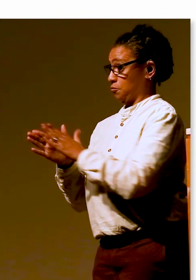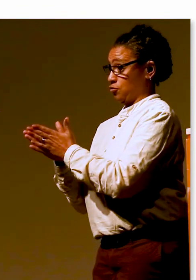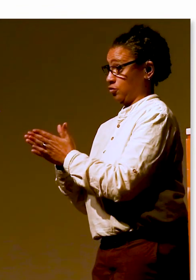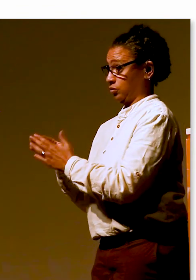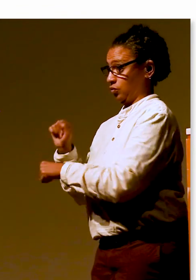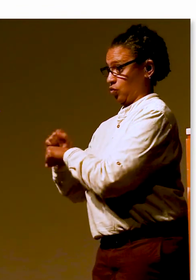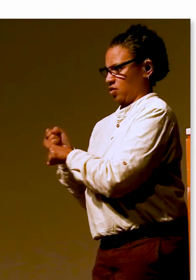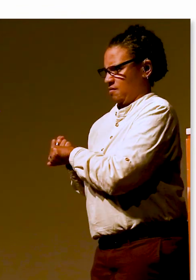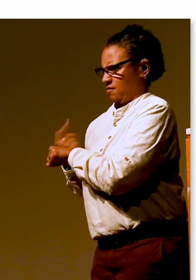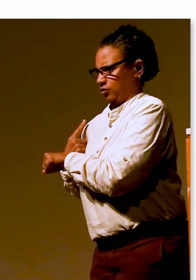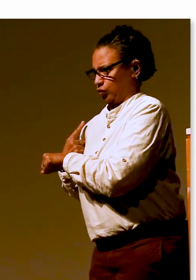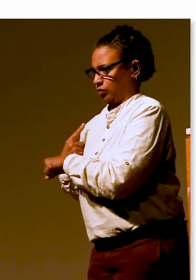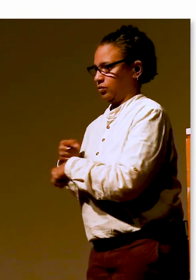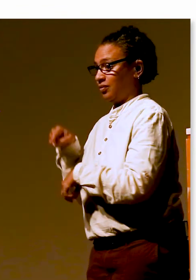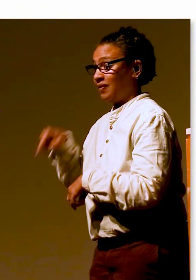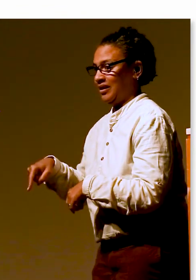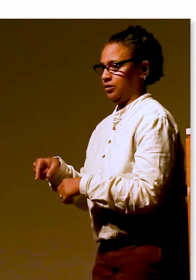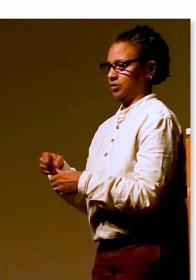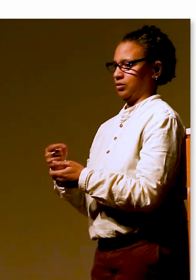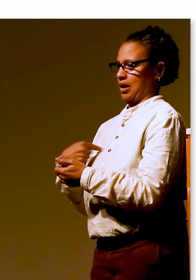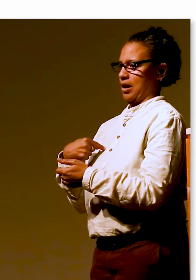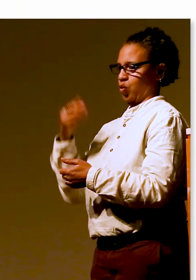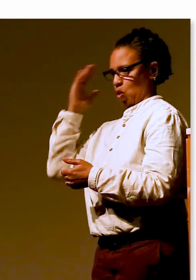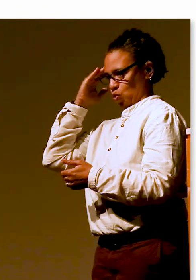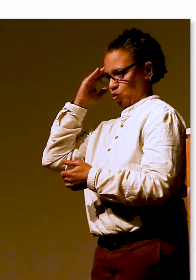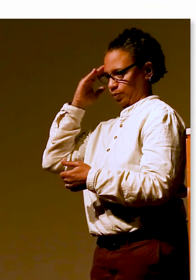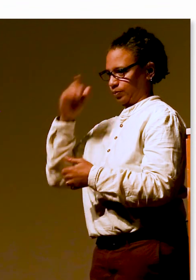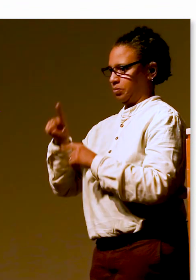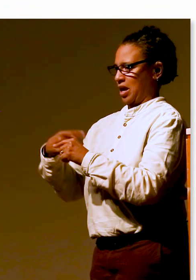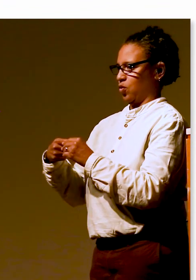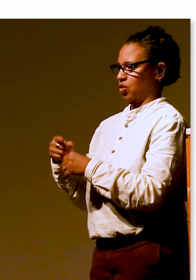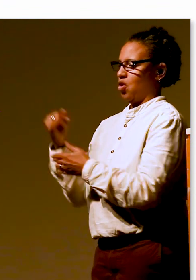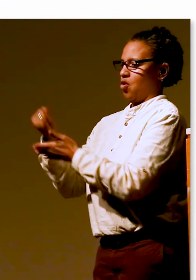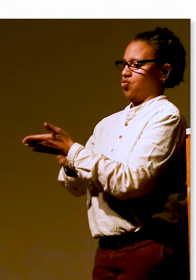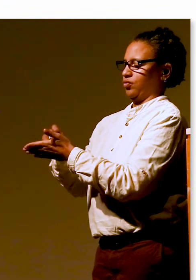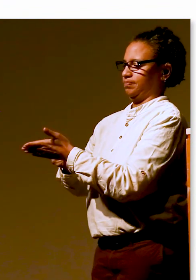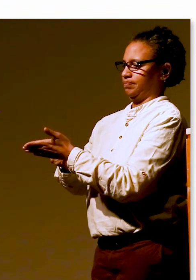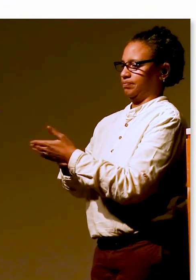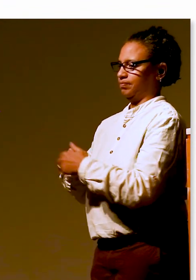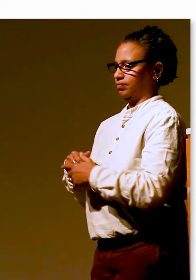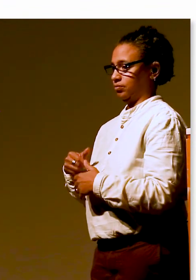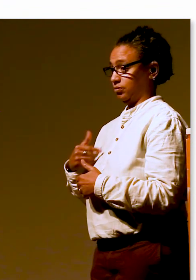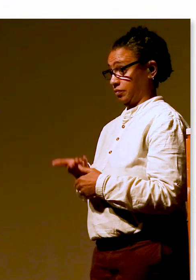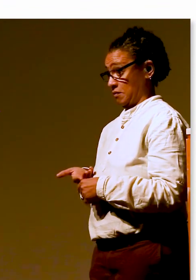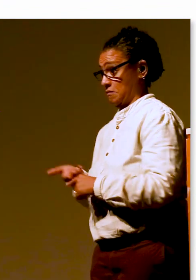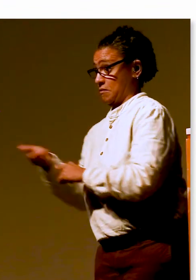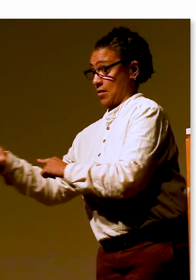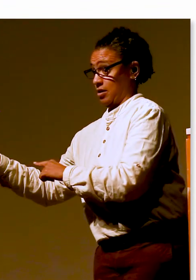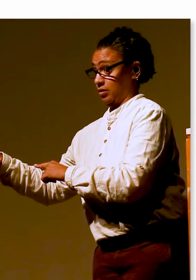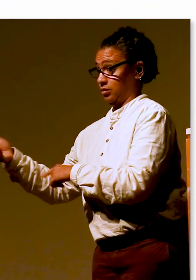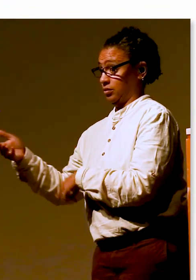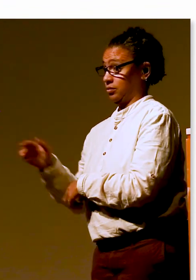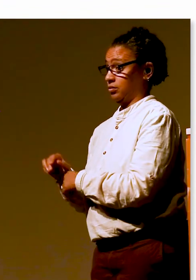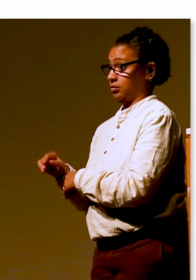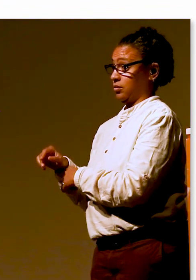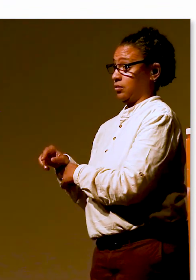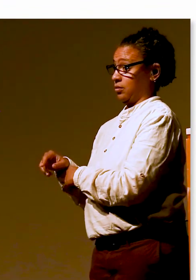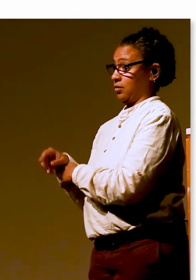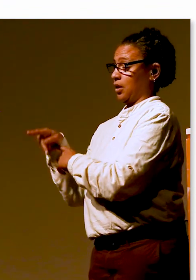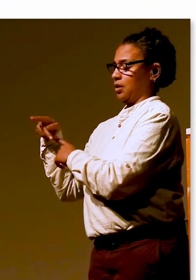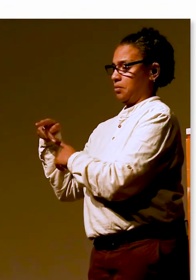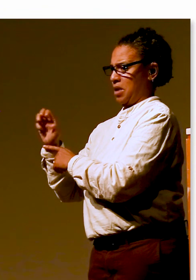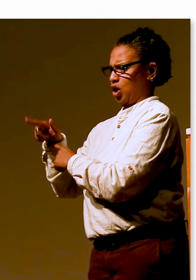is called This Is What I Know About Art. I was invited by Penguin's teen workshop along with